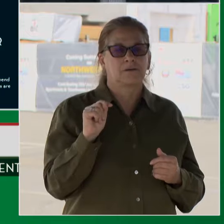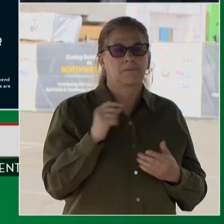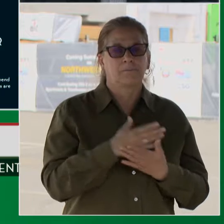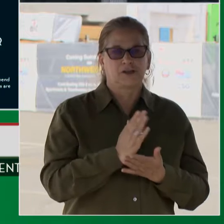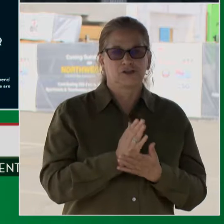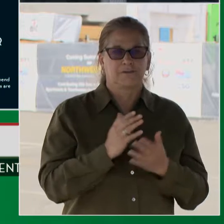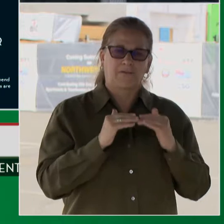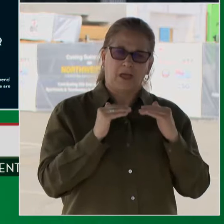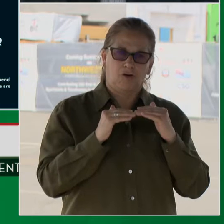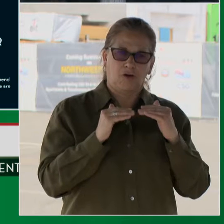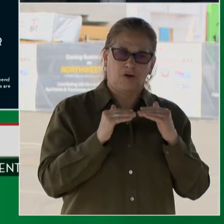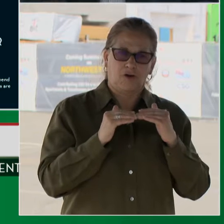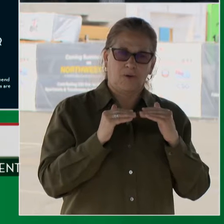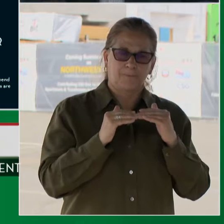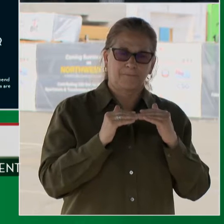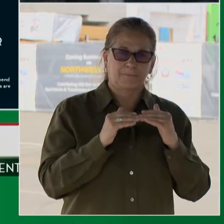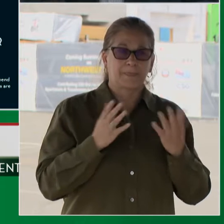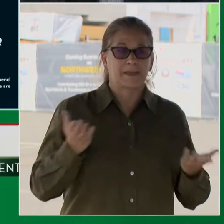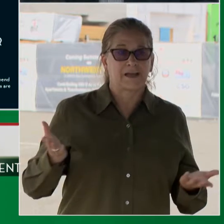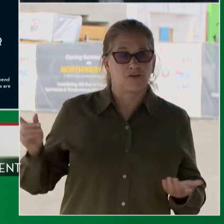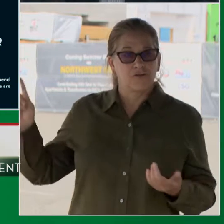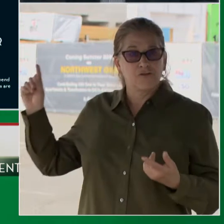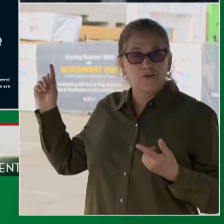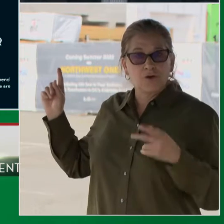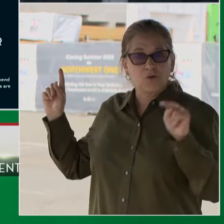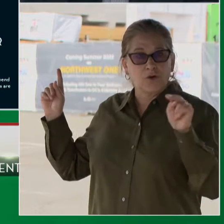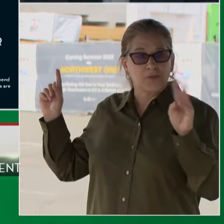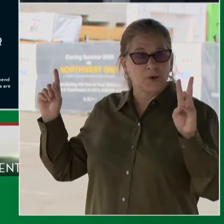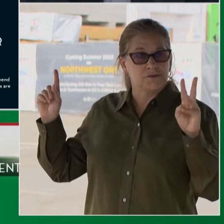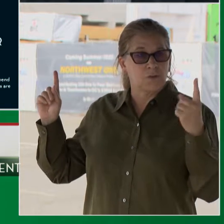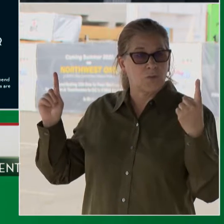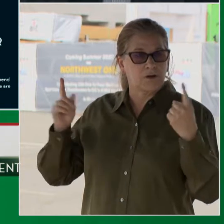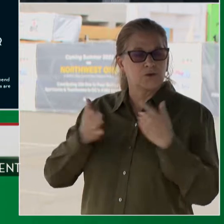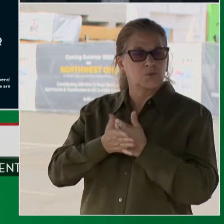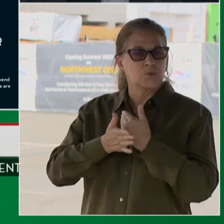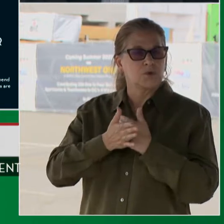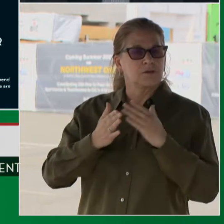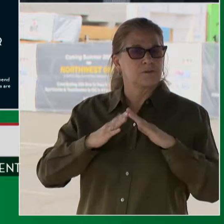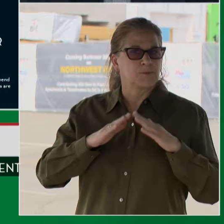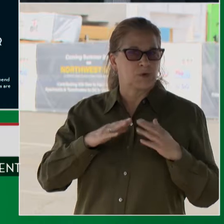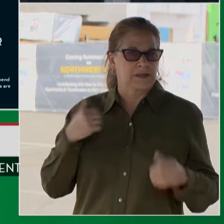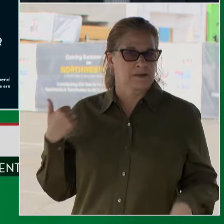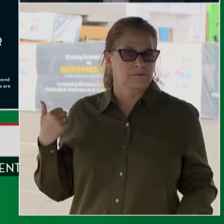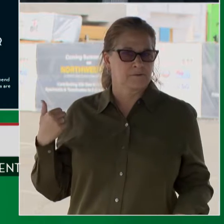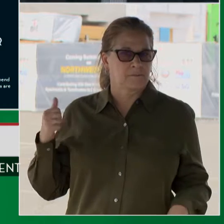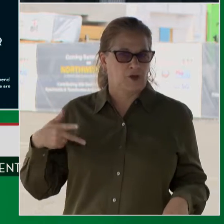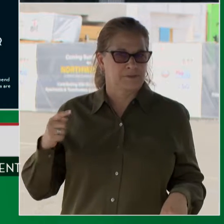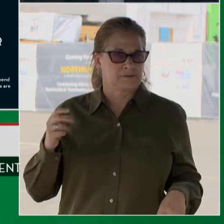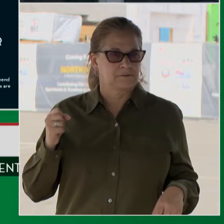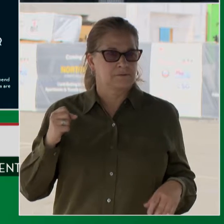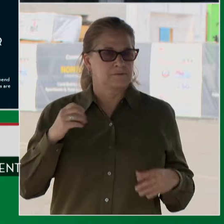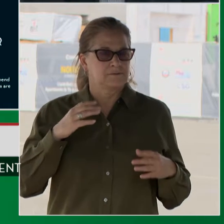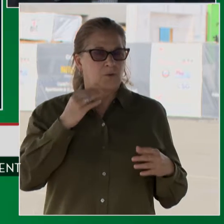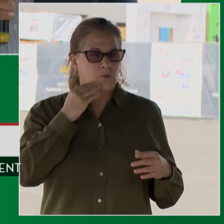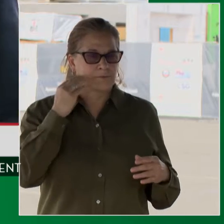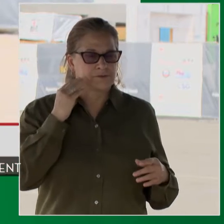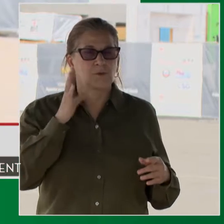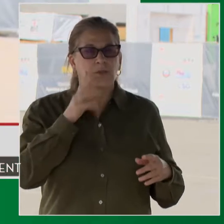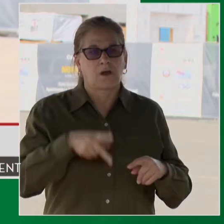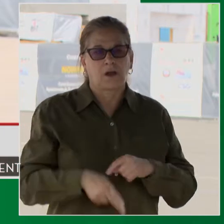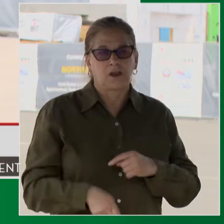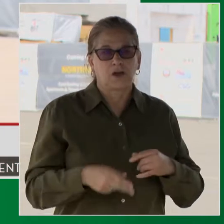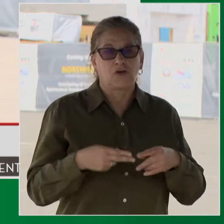say, at Northwest 1. This is actually one of our new communities, and Mayor Bowser was proud to break ground actually during the pandemic